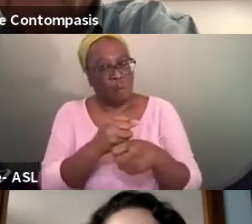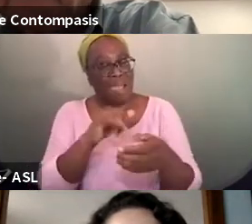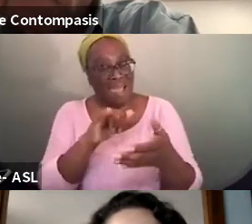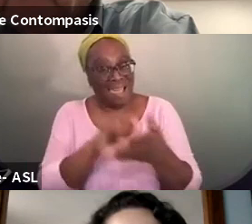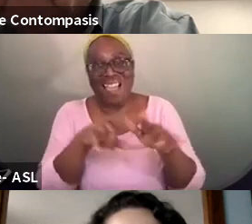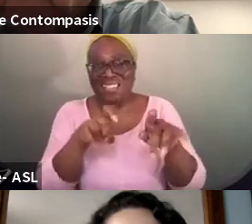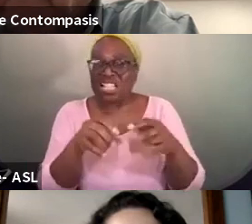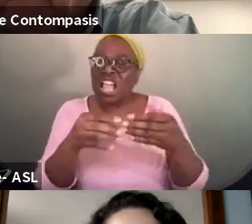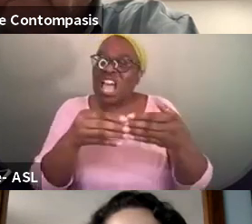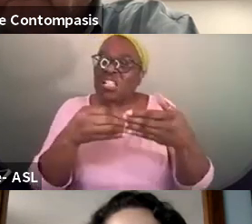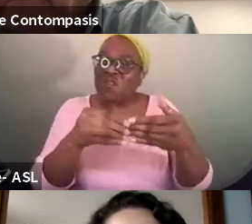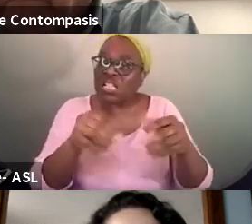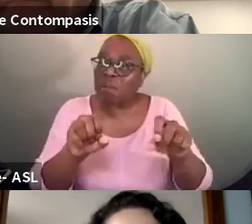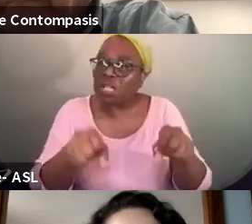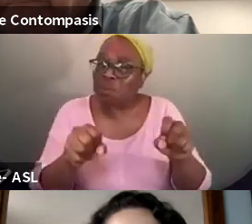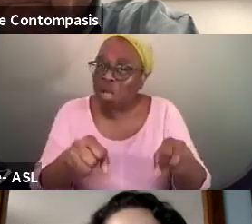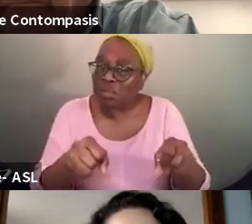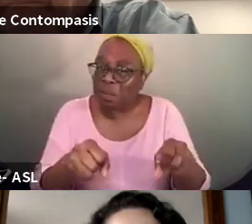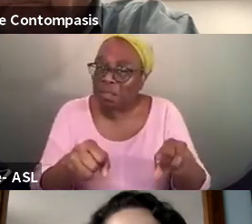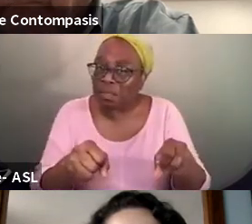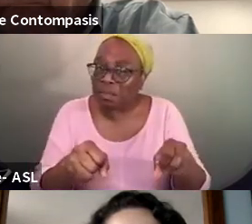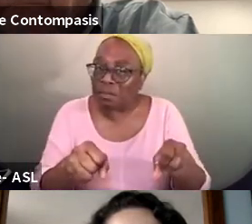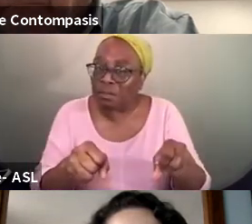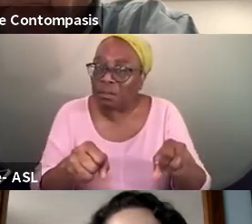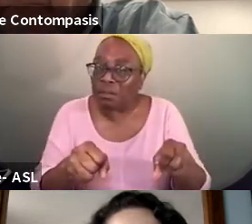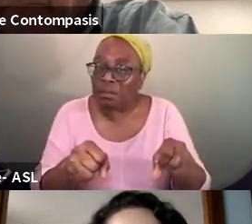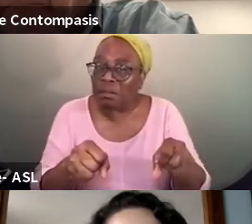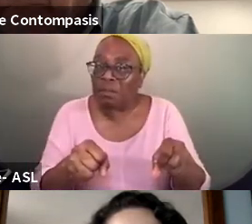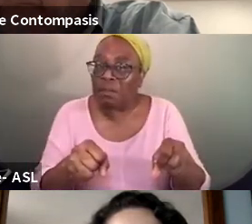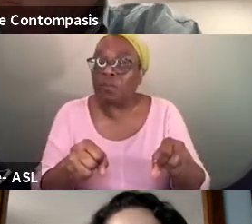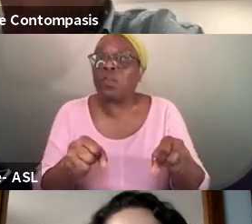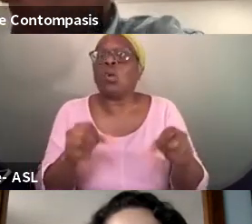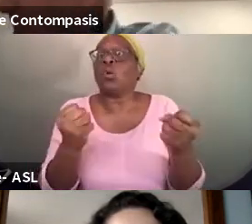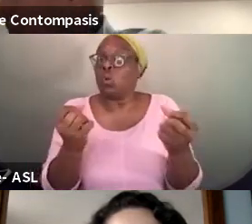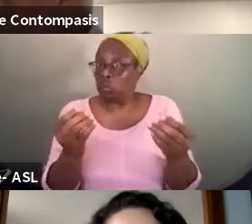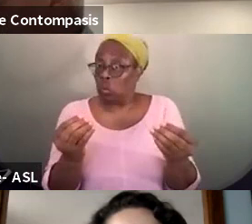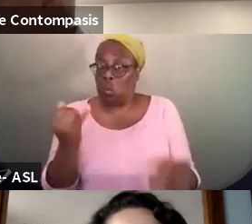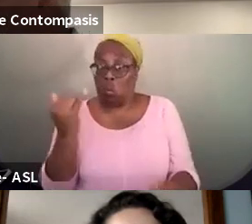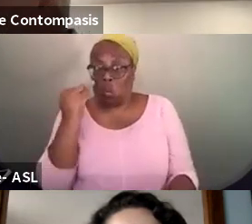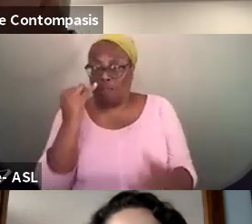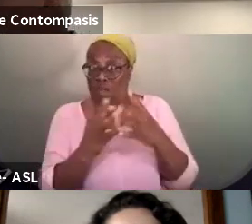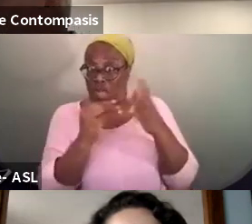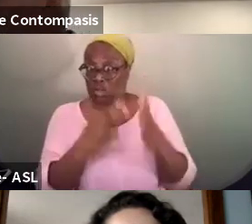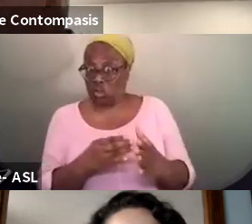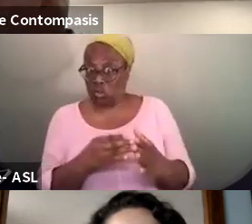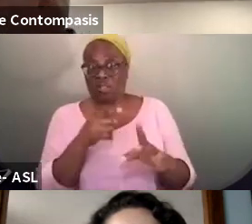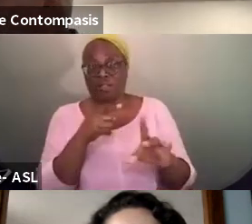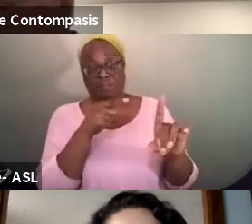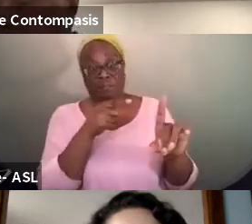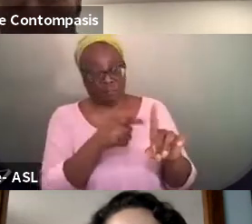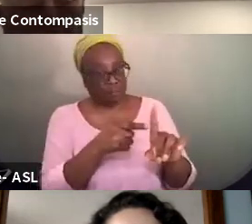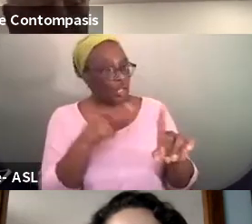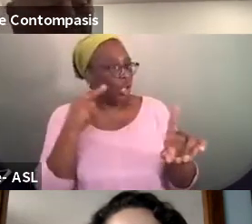flexible as possible, such that if a student, per Dr.